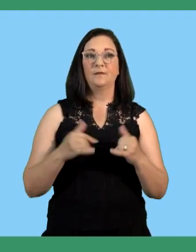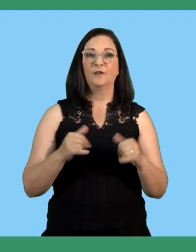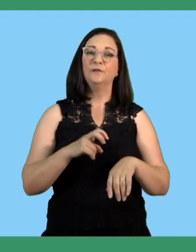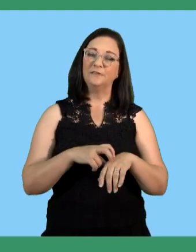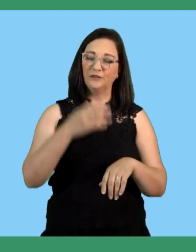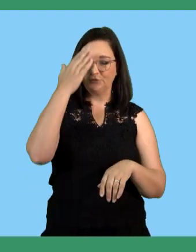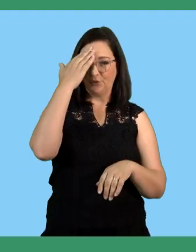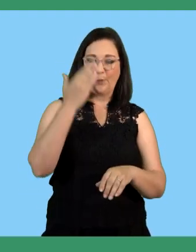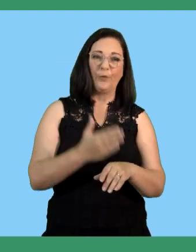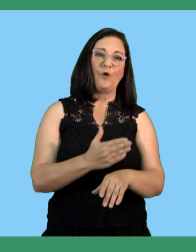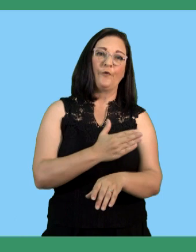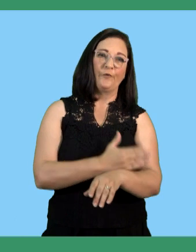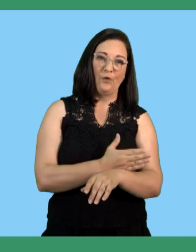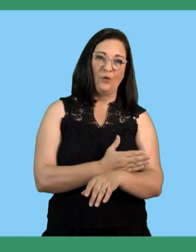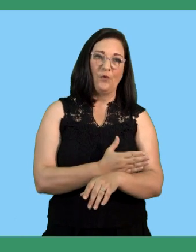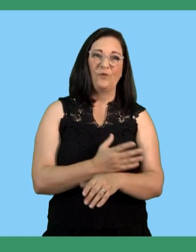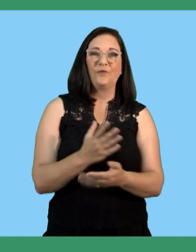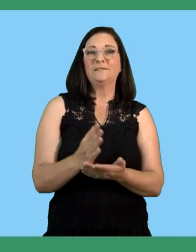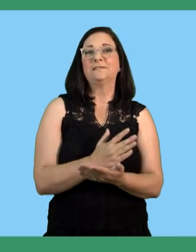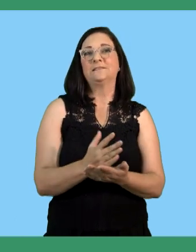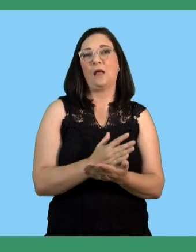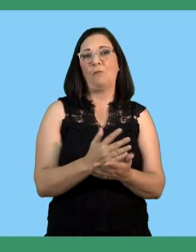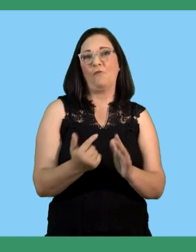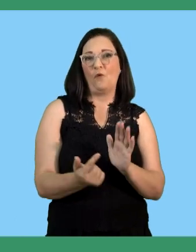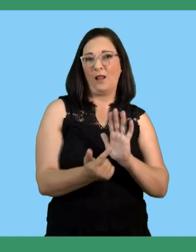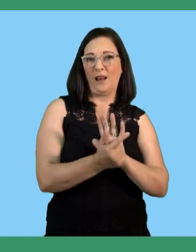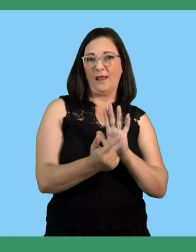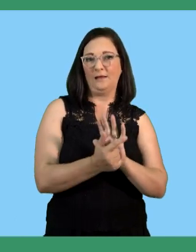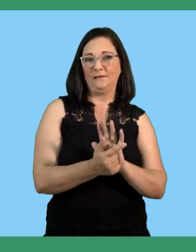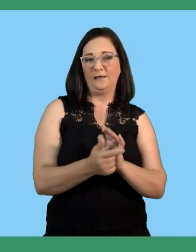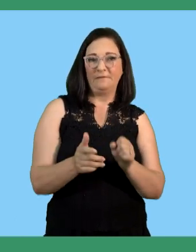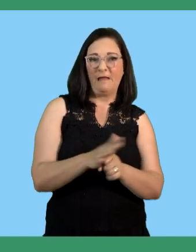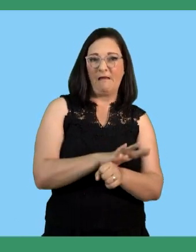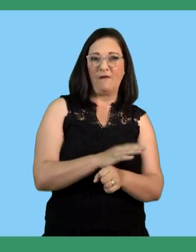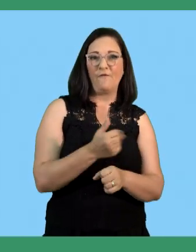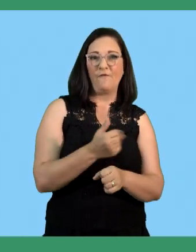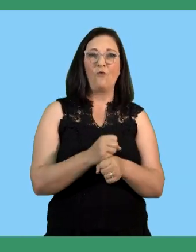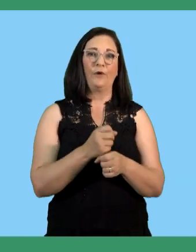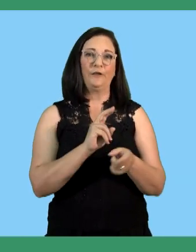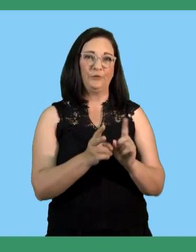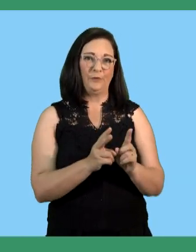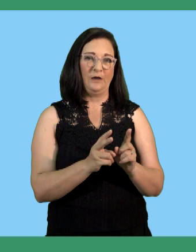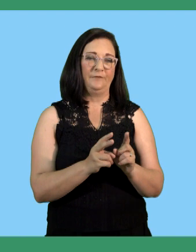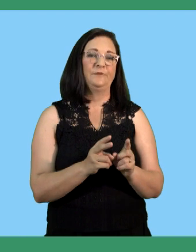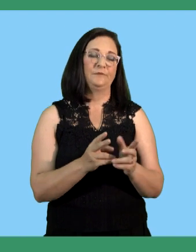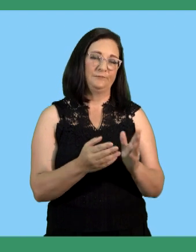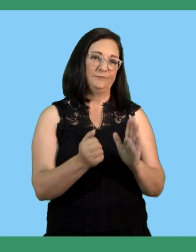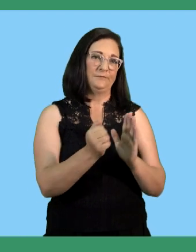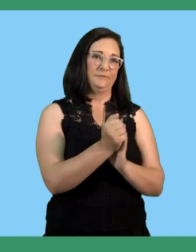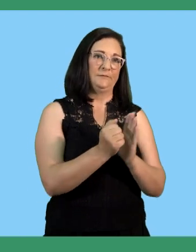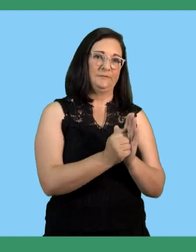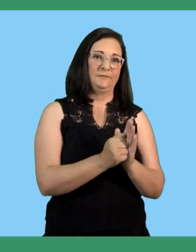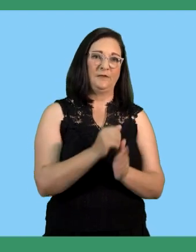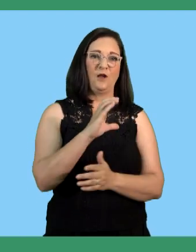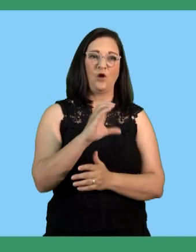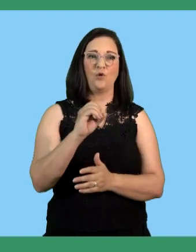a pre-knowledge or the knowledge of some of the legislations that are covered in the grade 12 syllabus. Right, so we've got